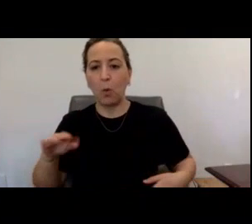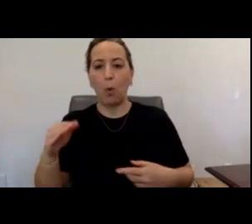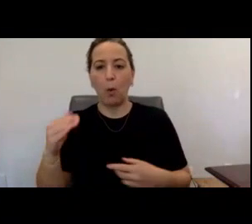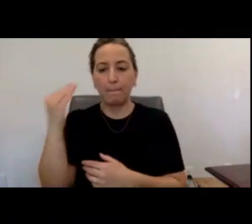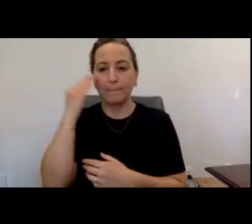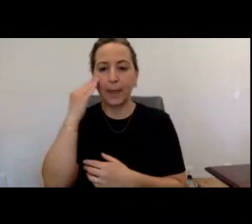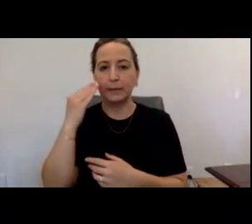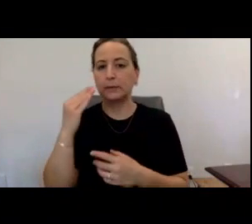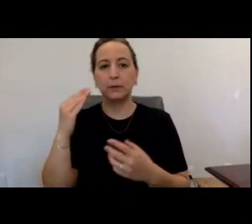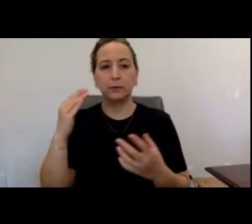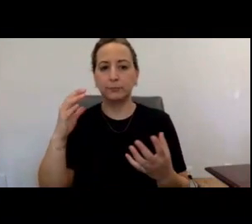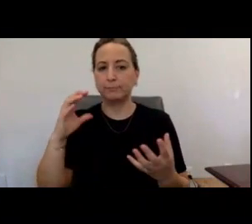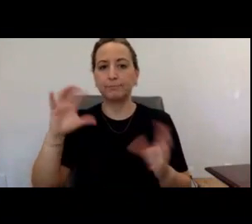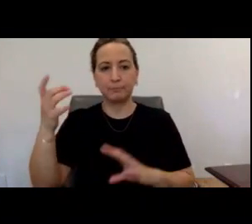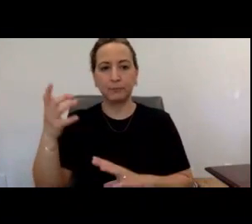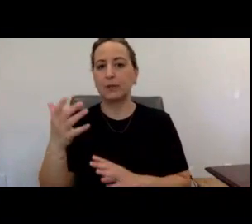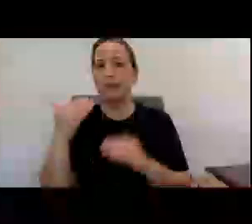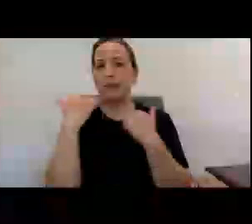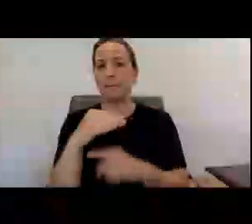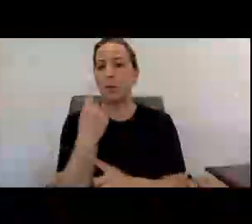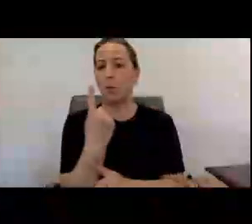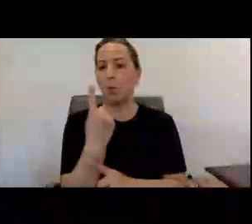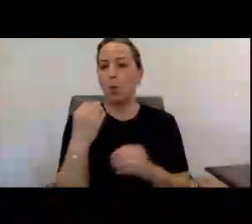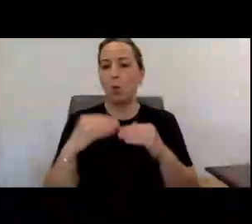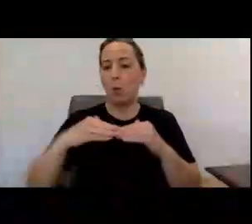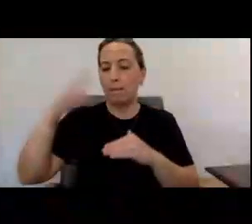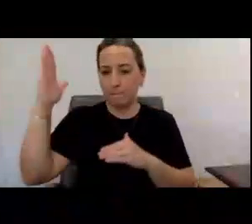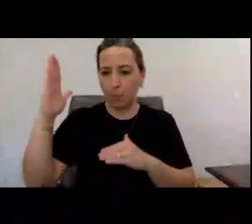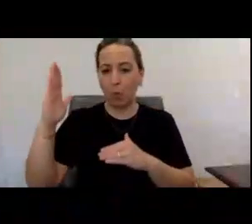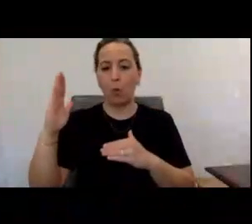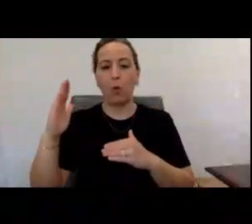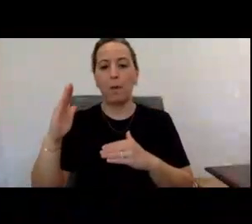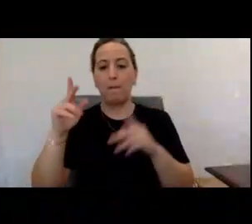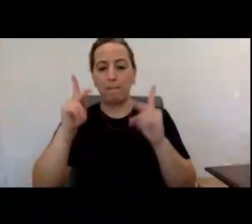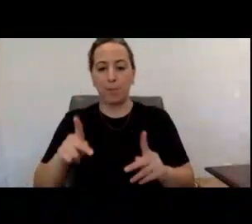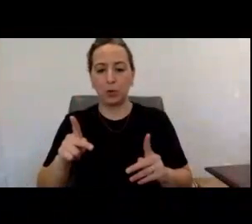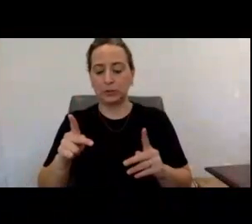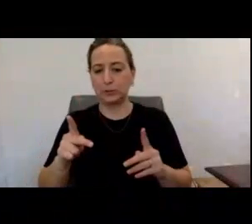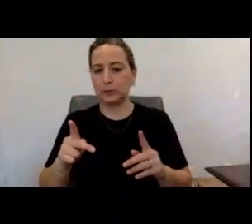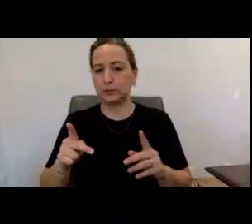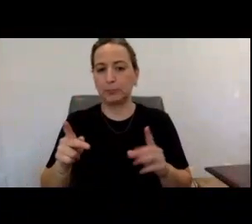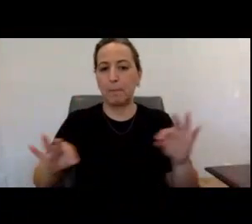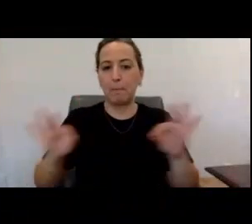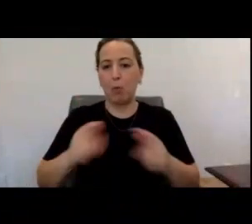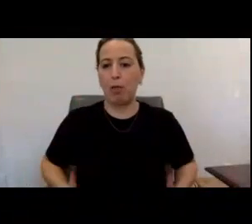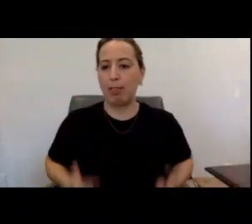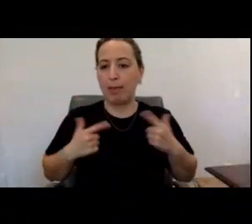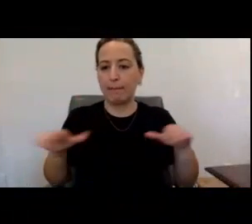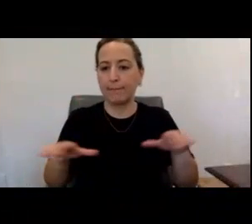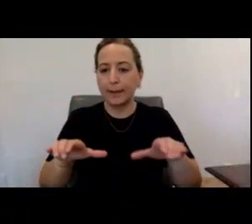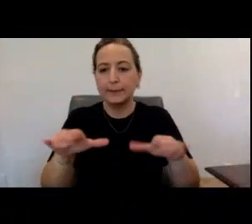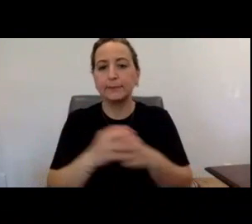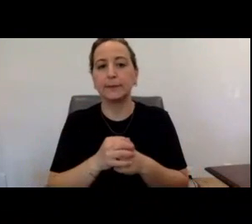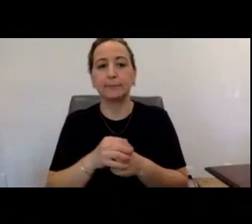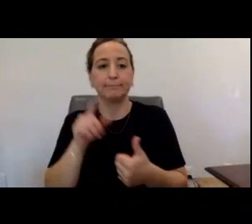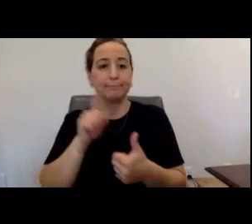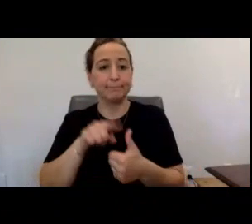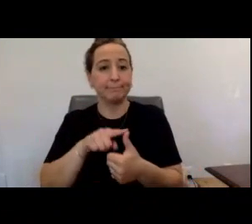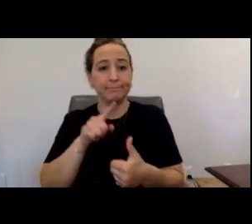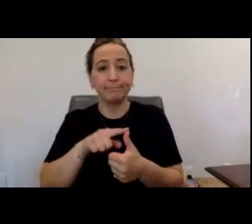that substantially limits one or more of a person's major life activities. So some examples of this include caring